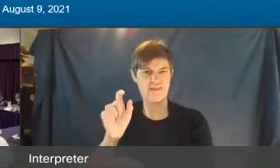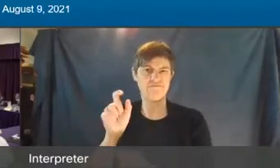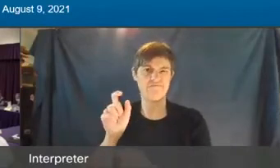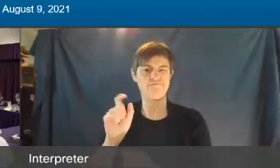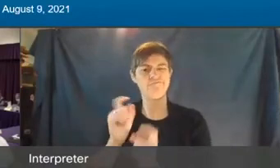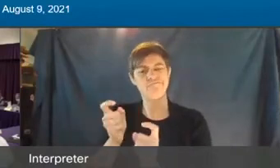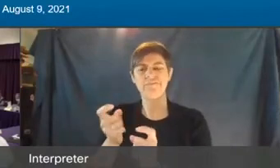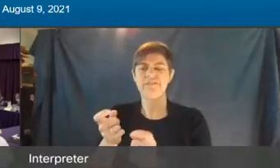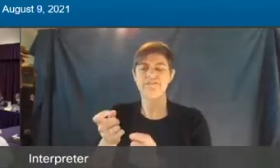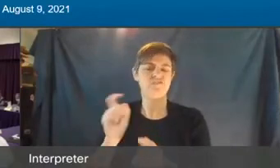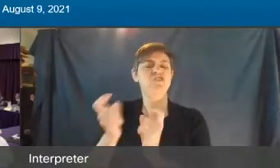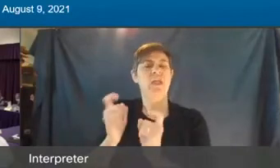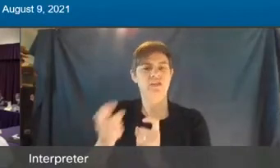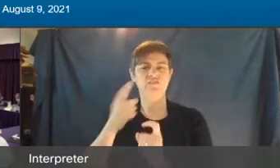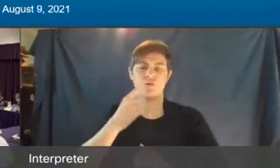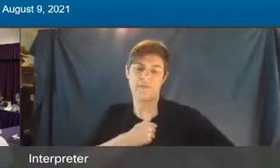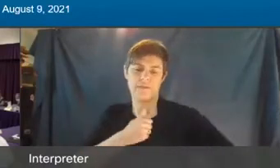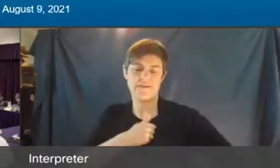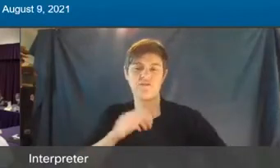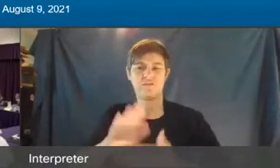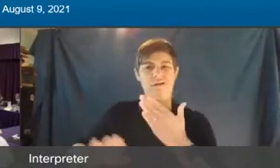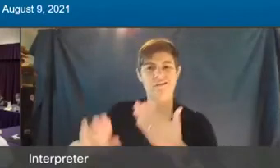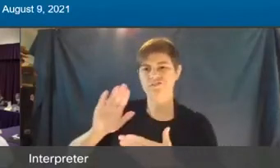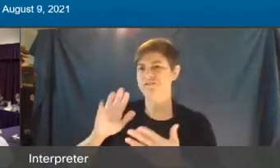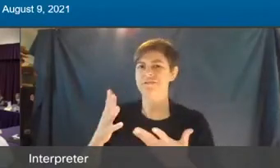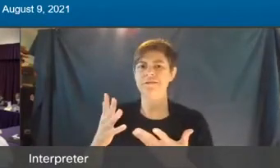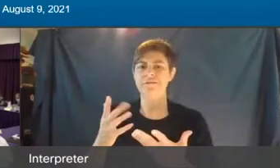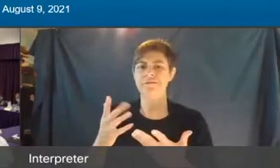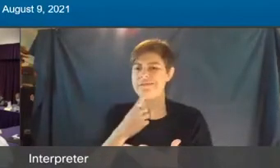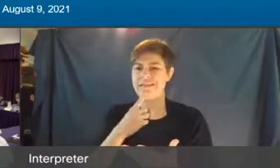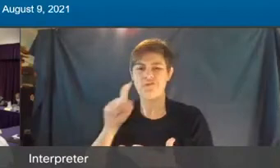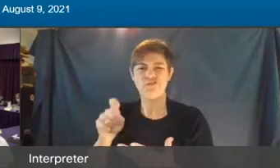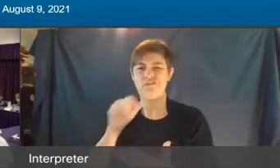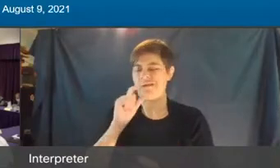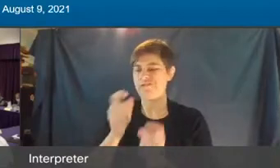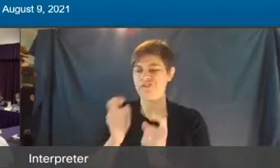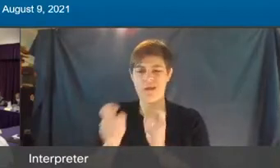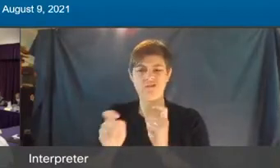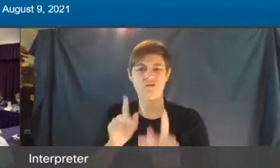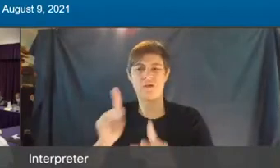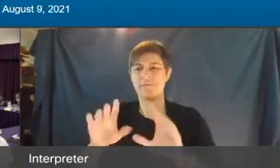the requirement that the population be adjusted for students and military members.